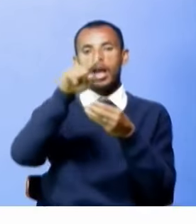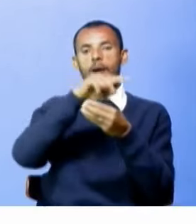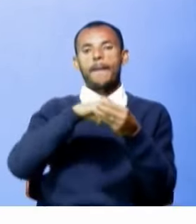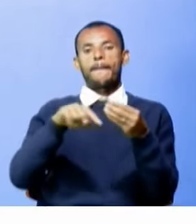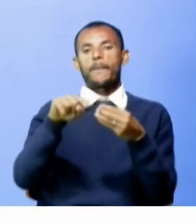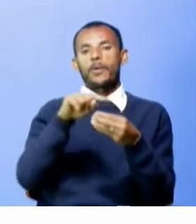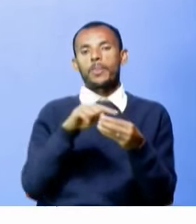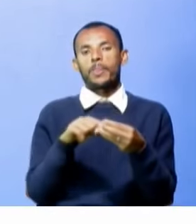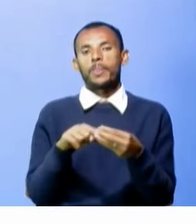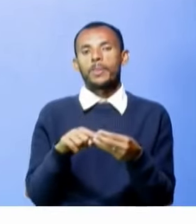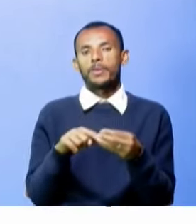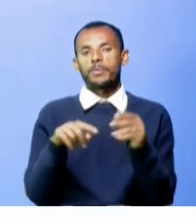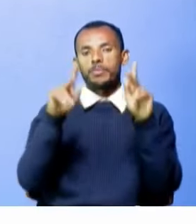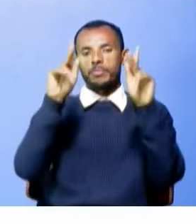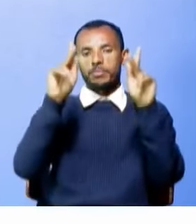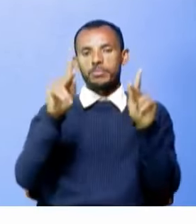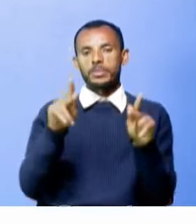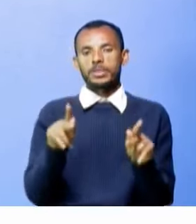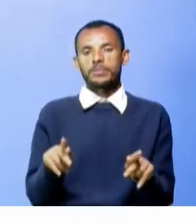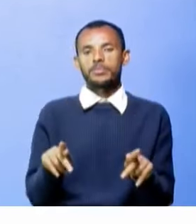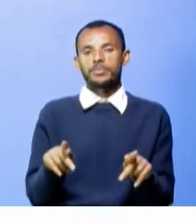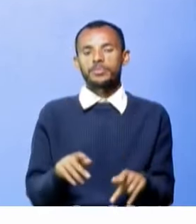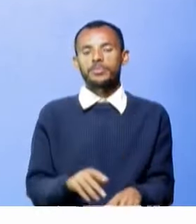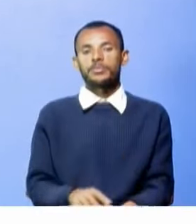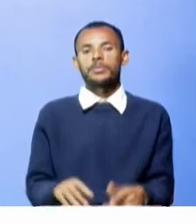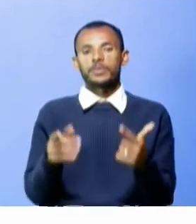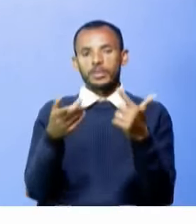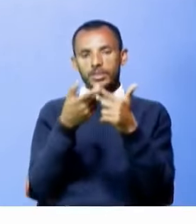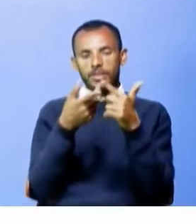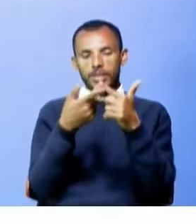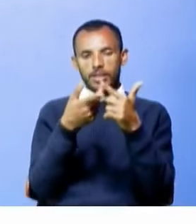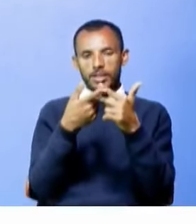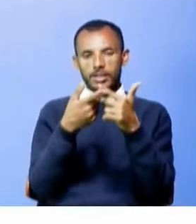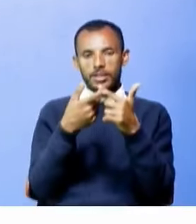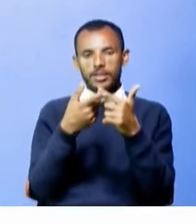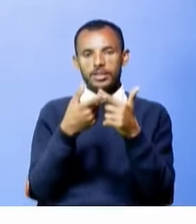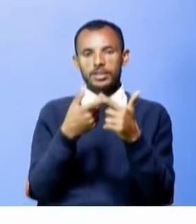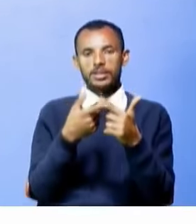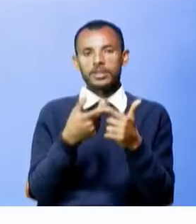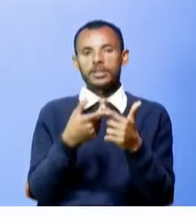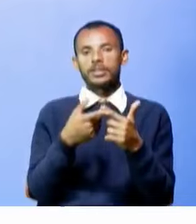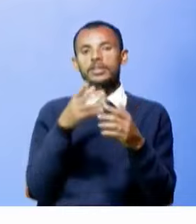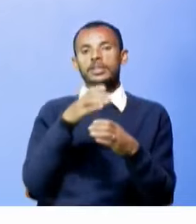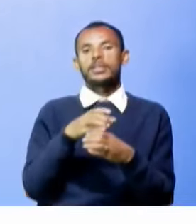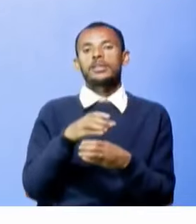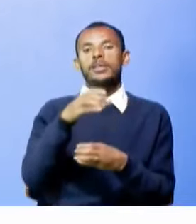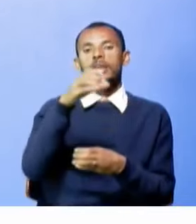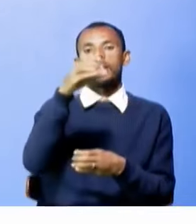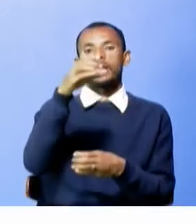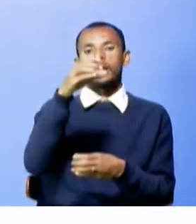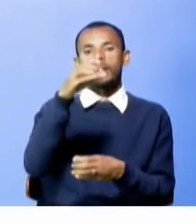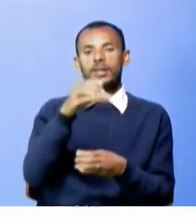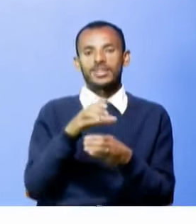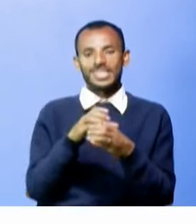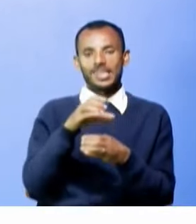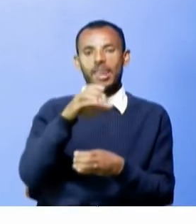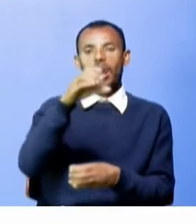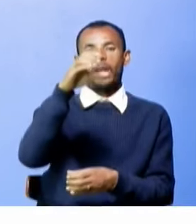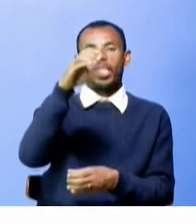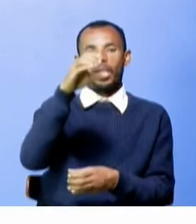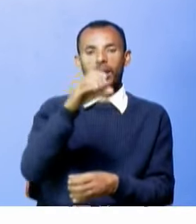prisms. Okay, it was about prism. The second one was about cylinders.